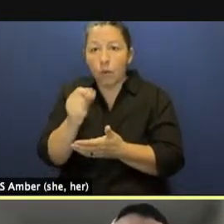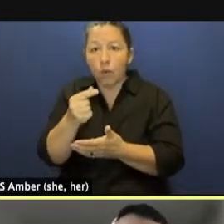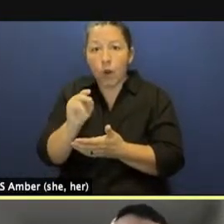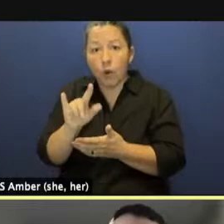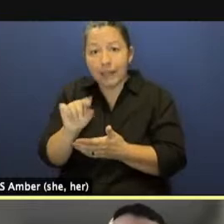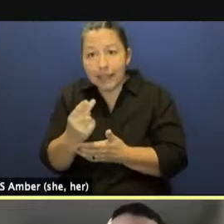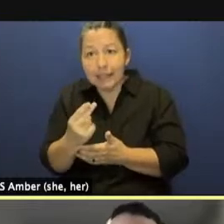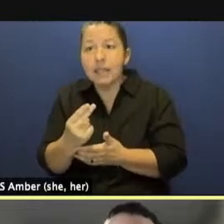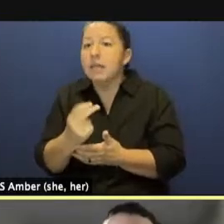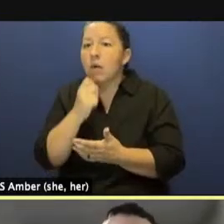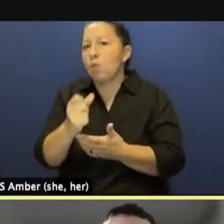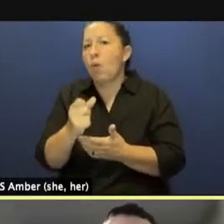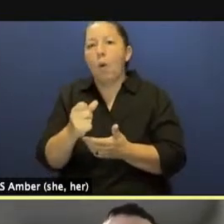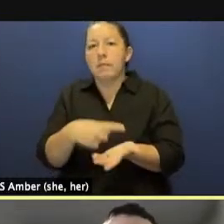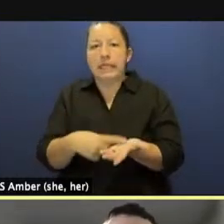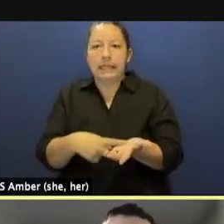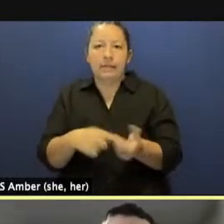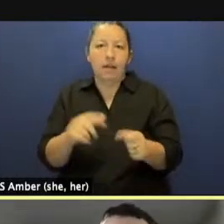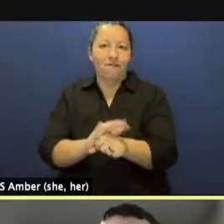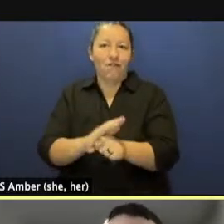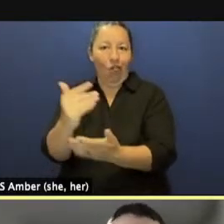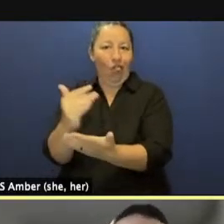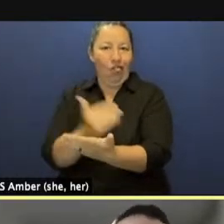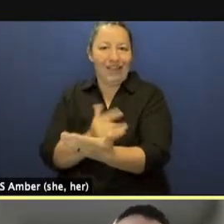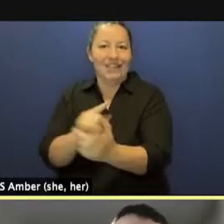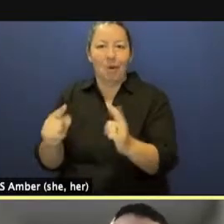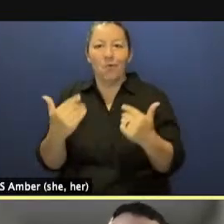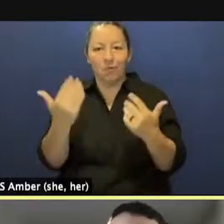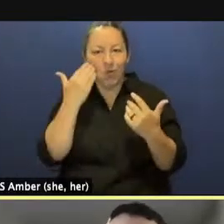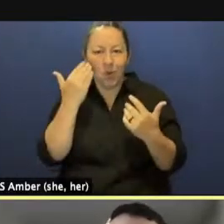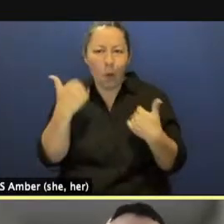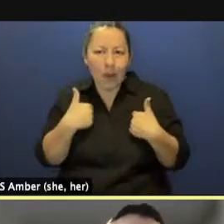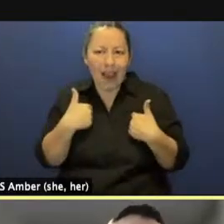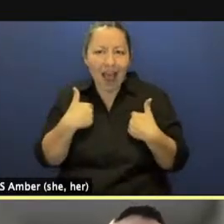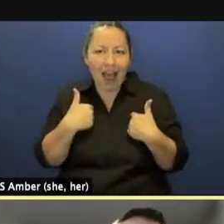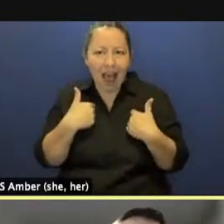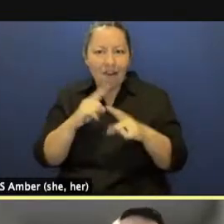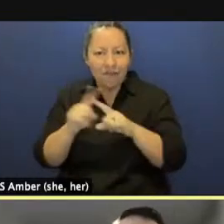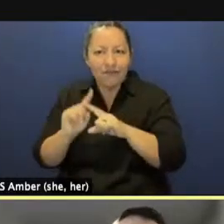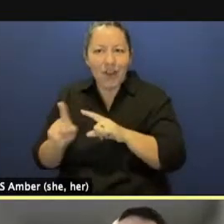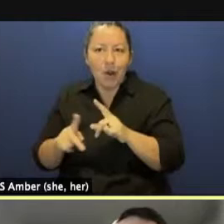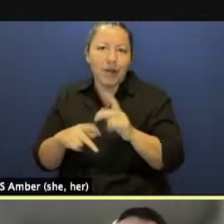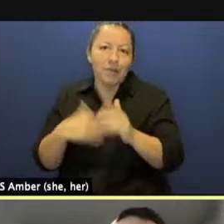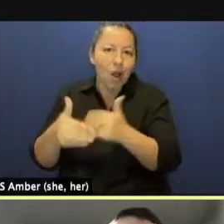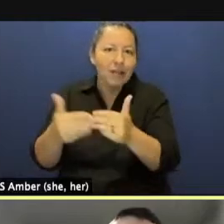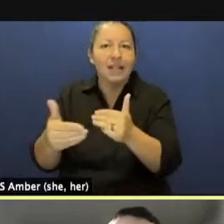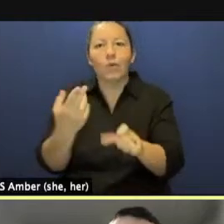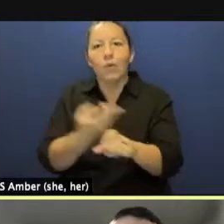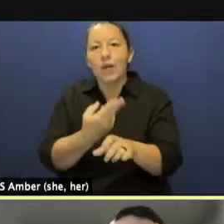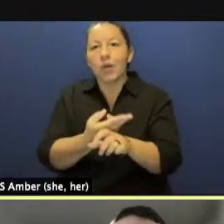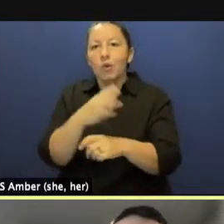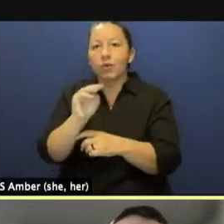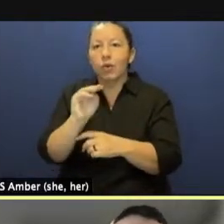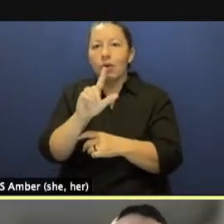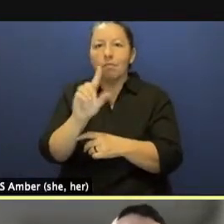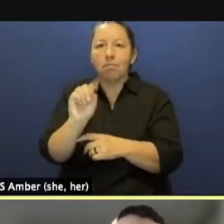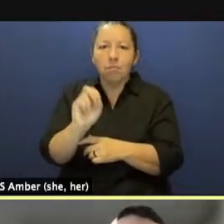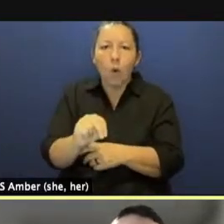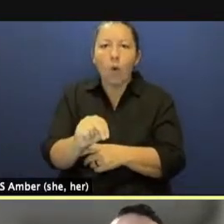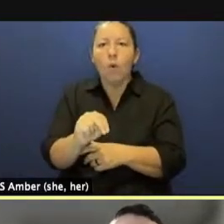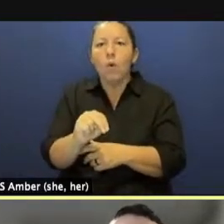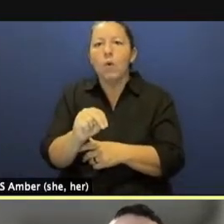the whole list, but as you may know, we have processes. You can use hydrogen, you can use methane, you can use molten salt, you can maybe melt the regolith.